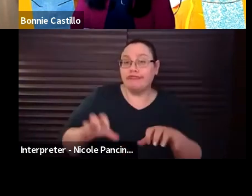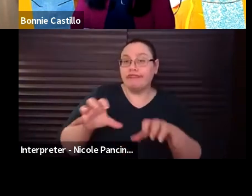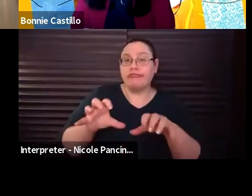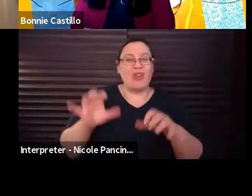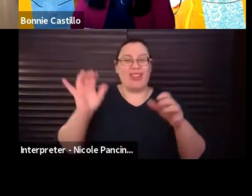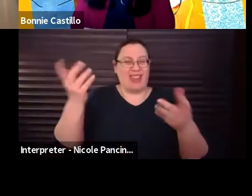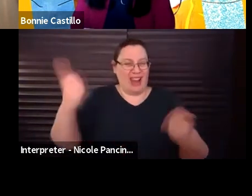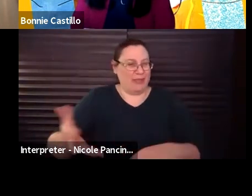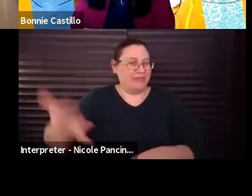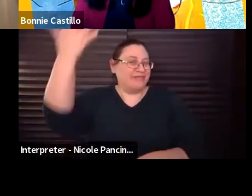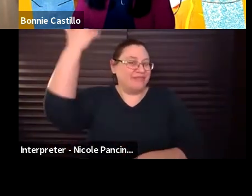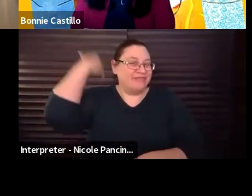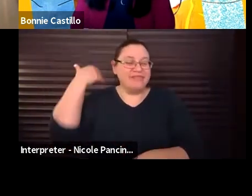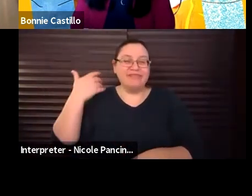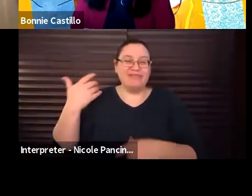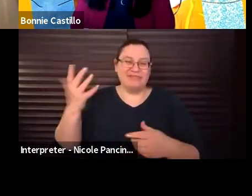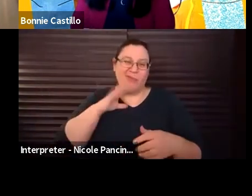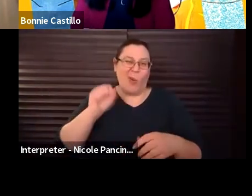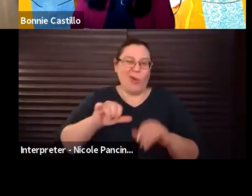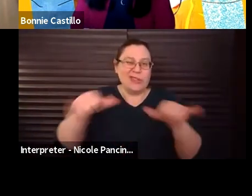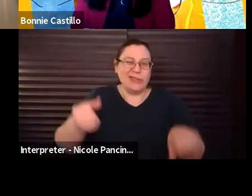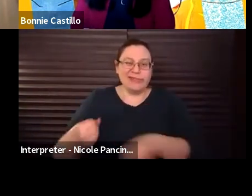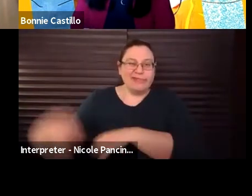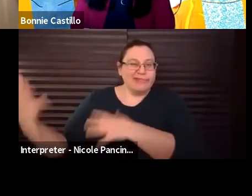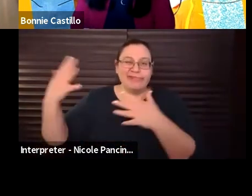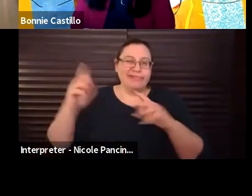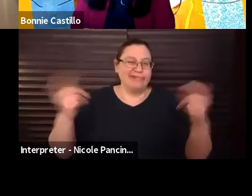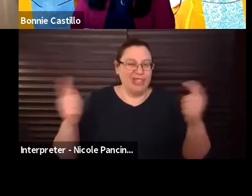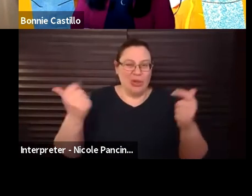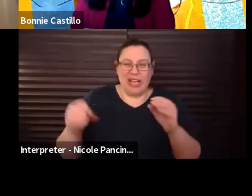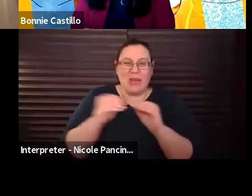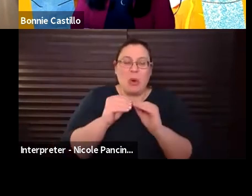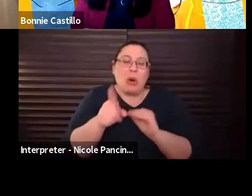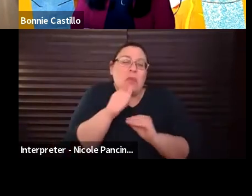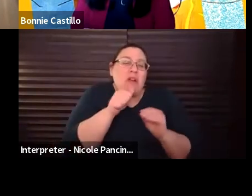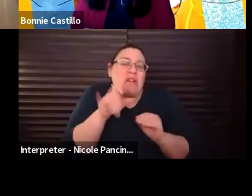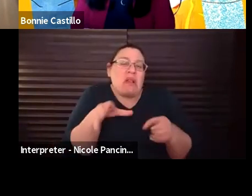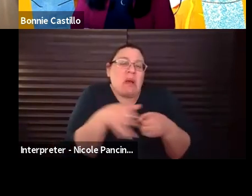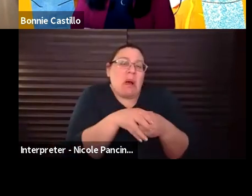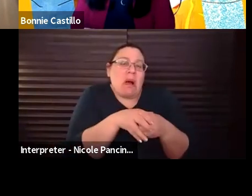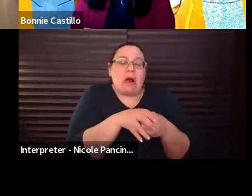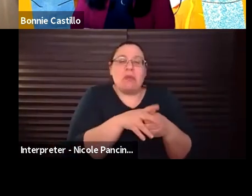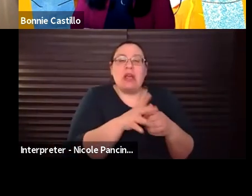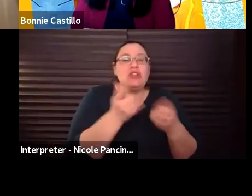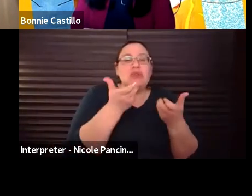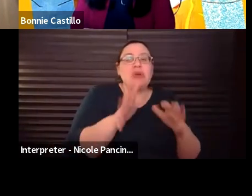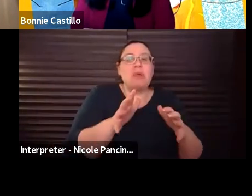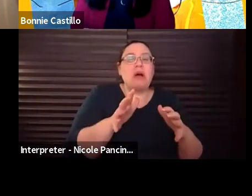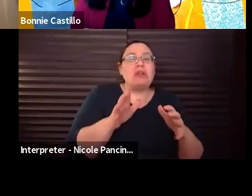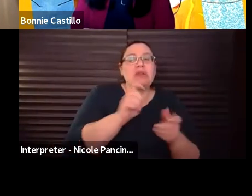past, you know, that we're outdated, we're outmoded, that we're a closed club and want to just bury our heads in the sand when it comes to